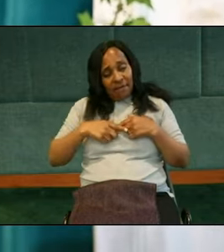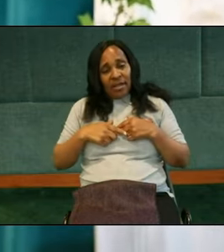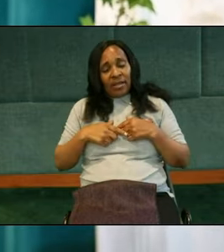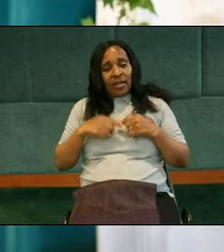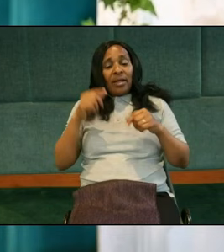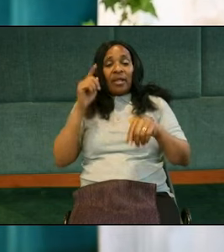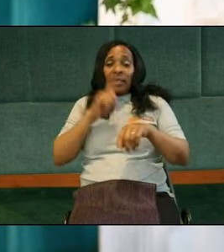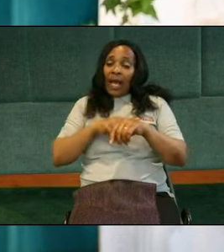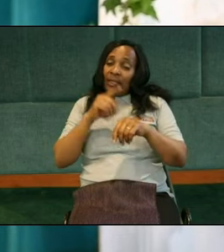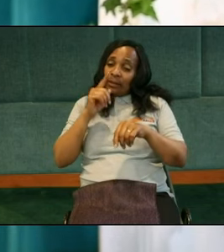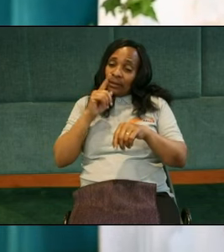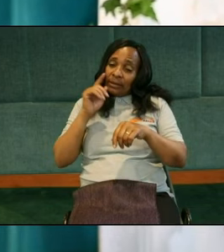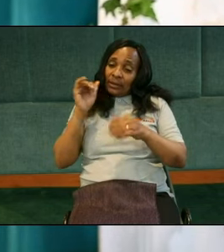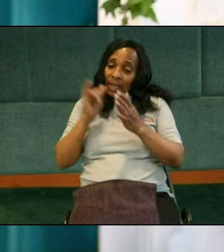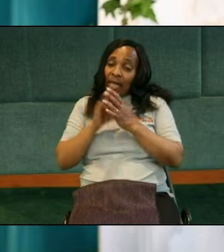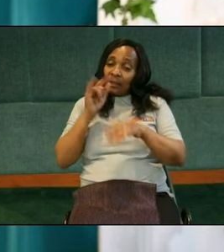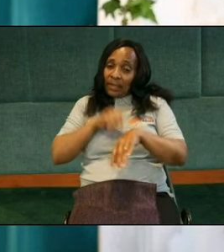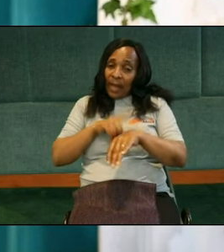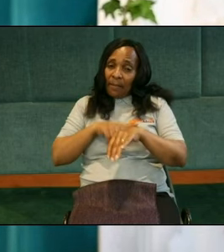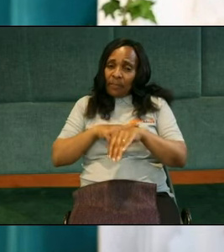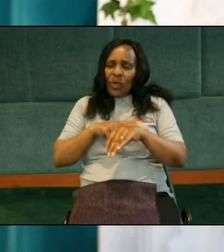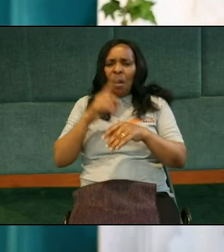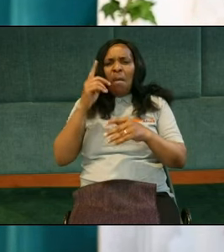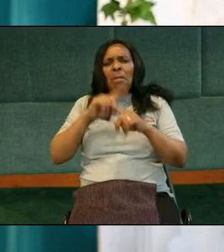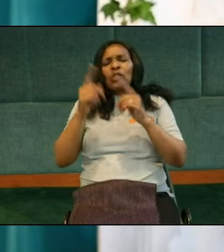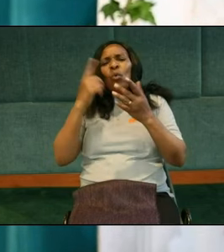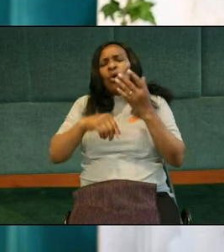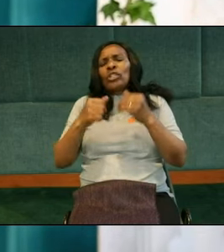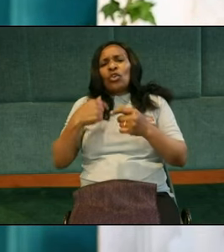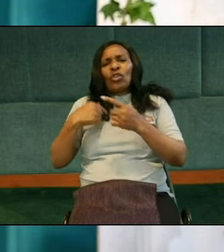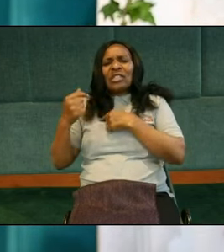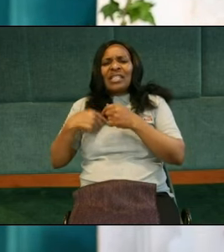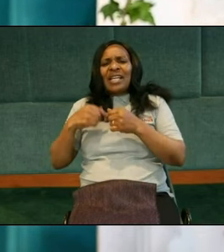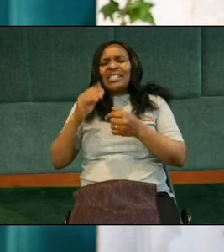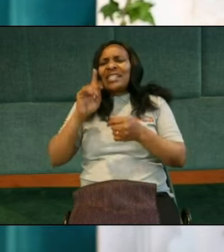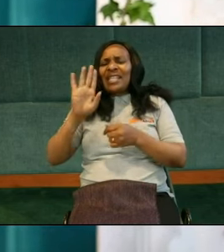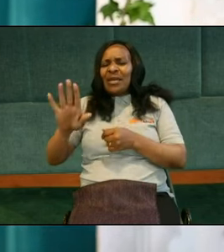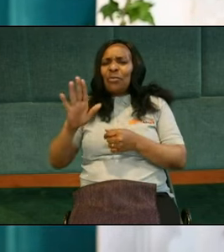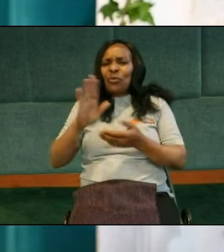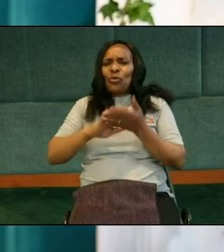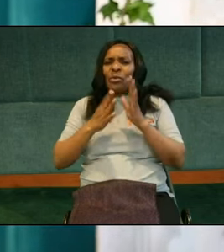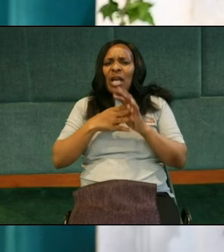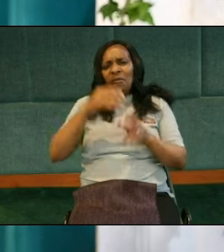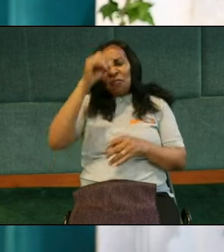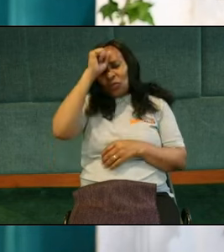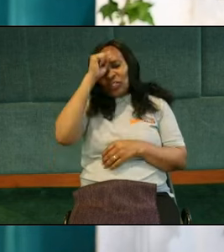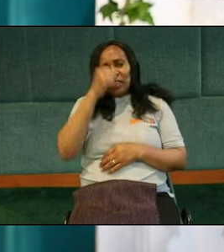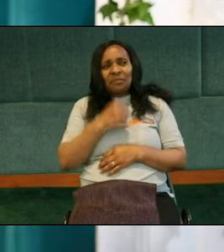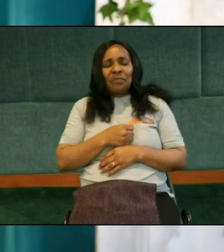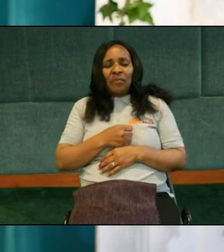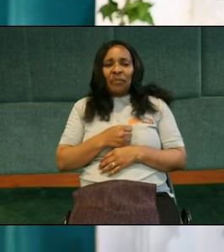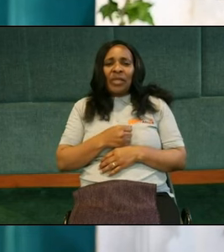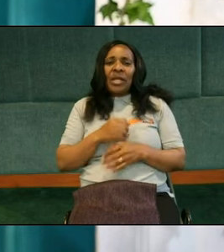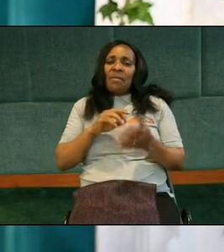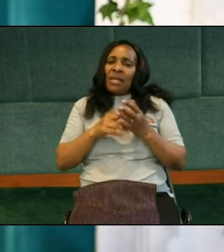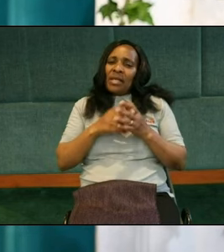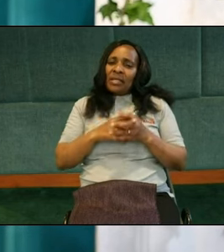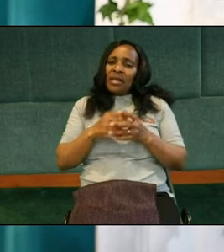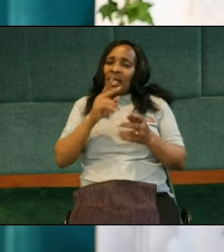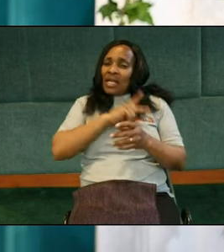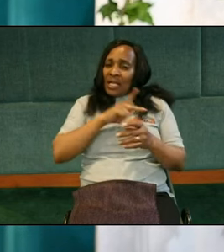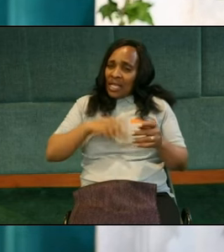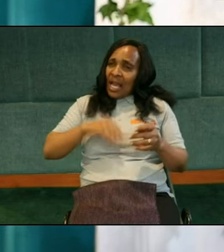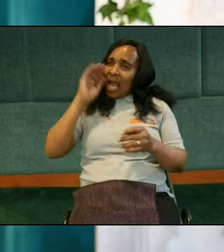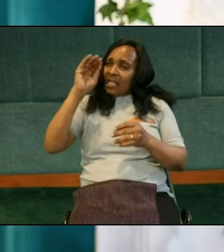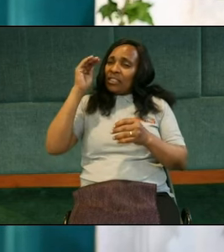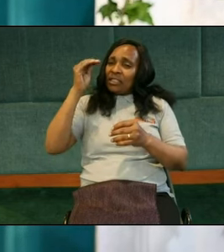what is it that led him to be also considered foolish? Okay, so King Solomon asked for wisdom from